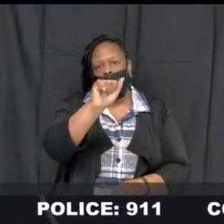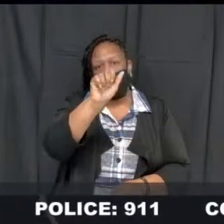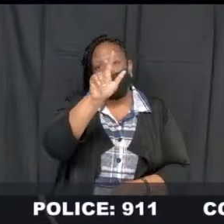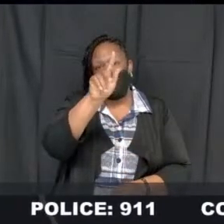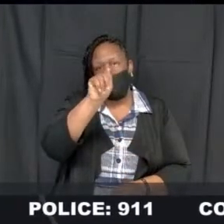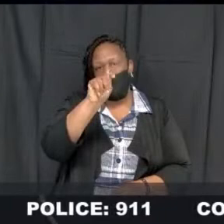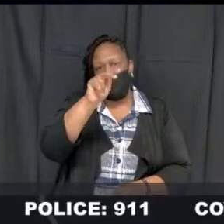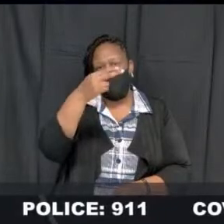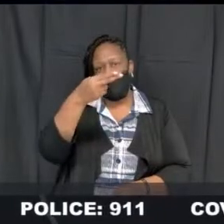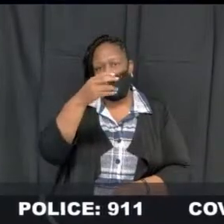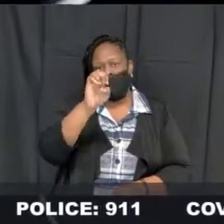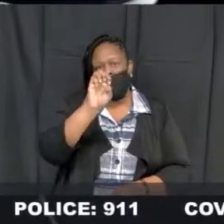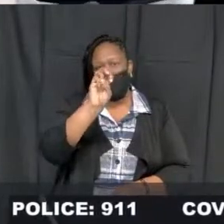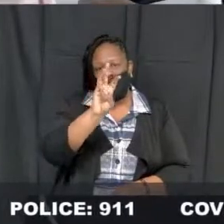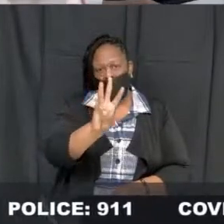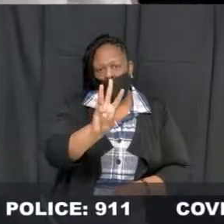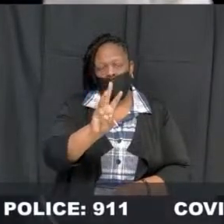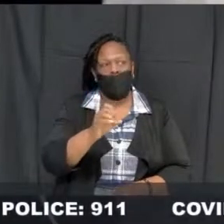us.